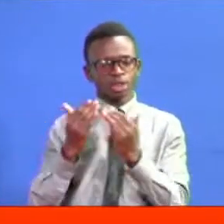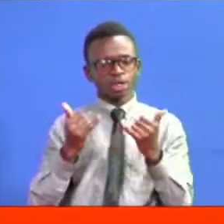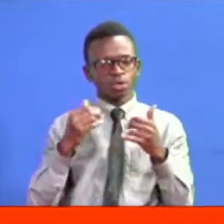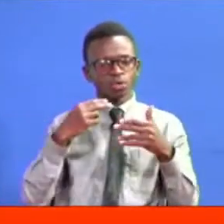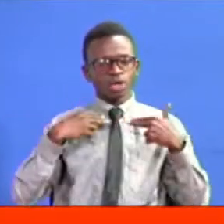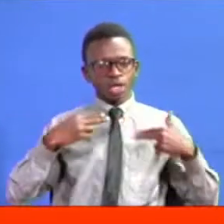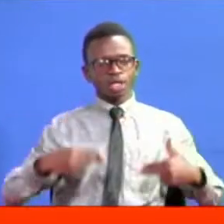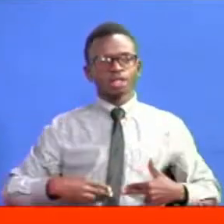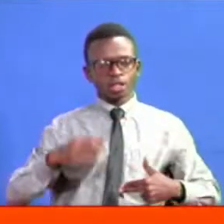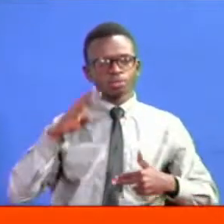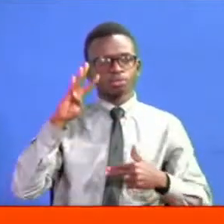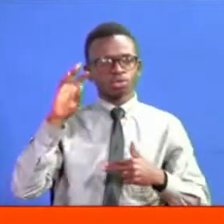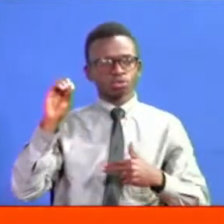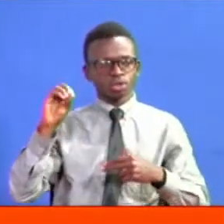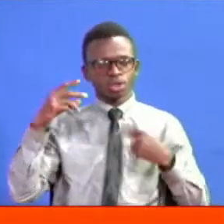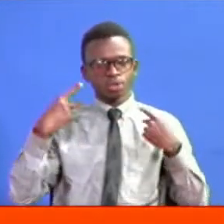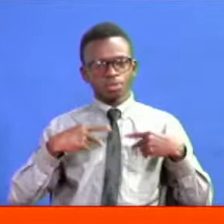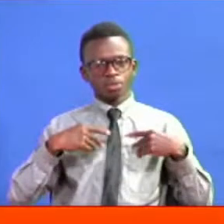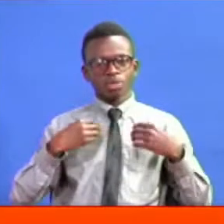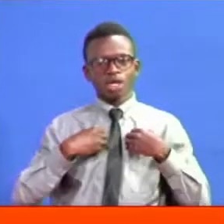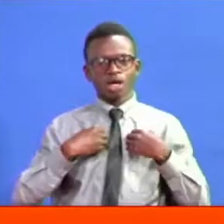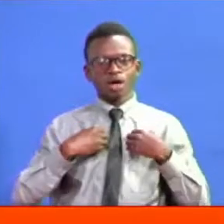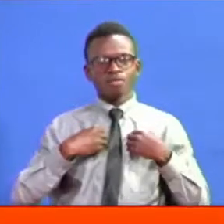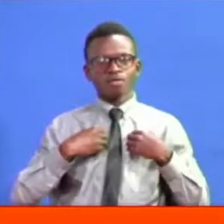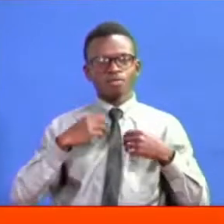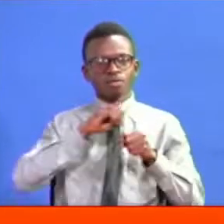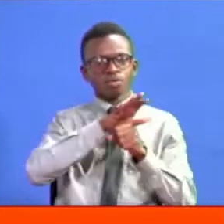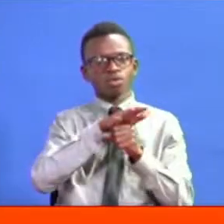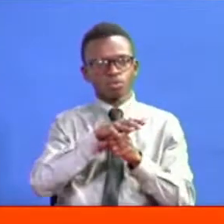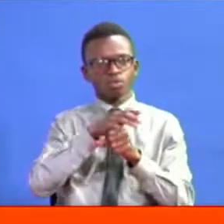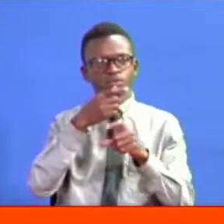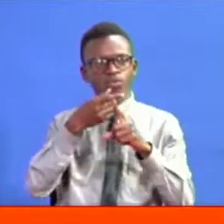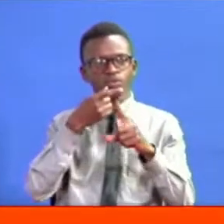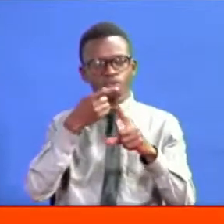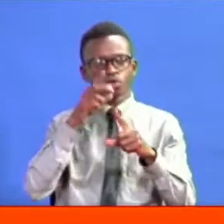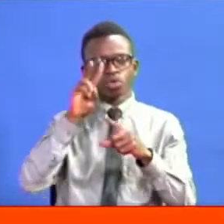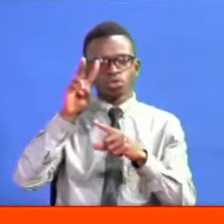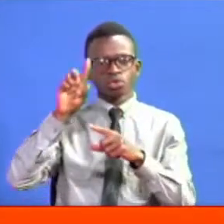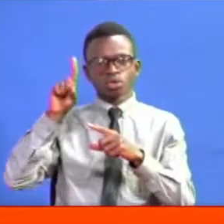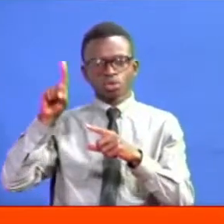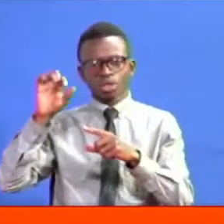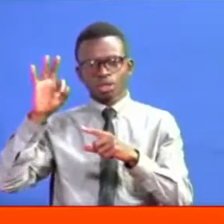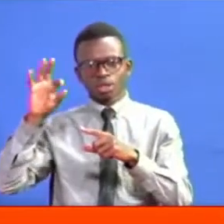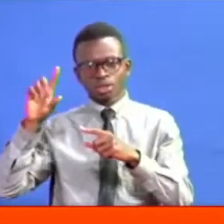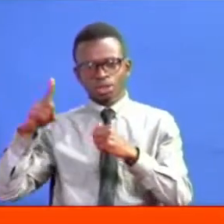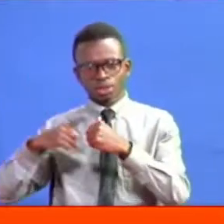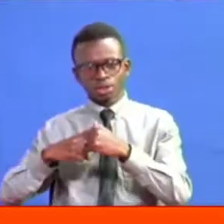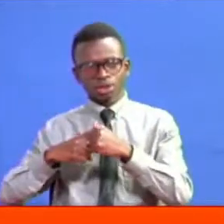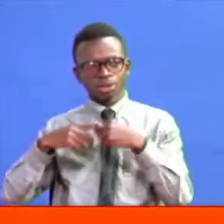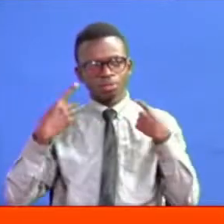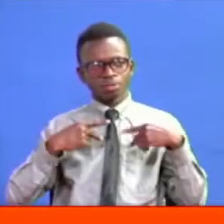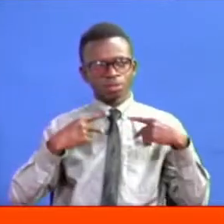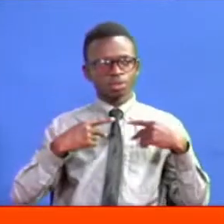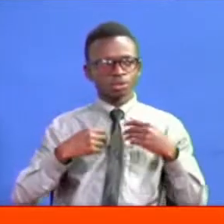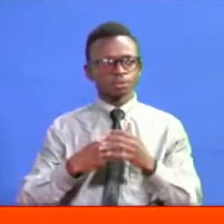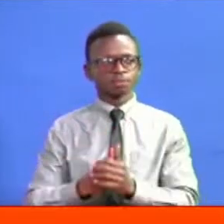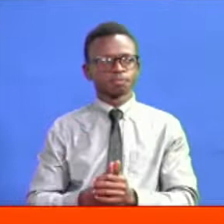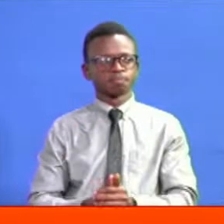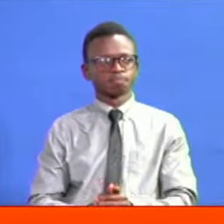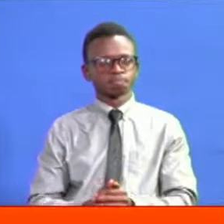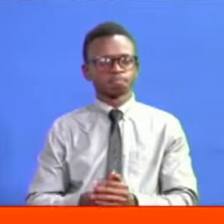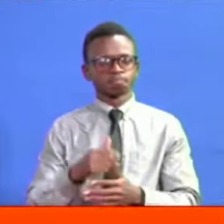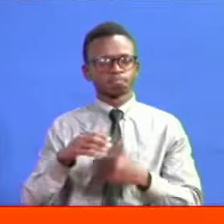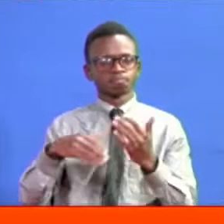40 people have tested positive for COVID-19 from a sample size of 2,136, raising the positivity rate